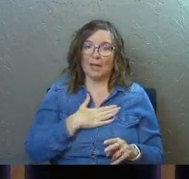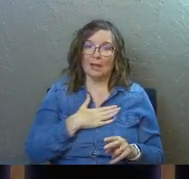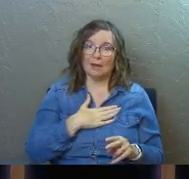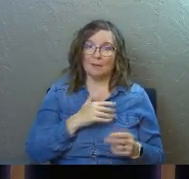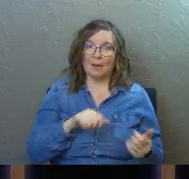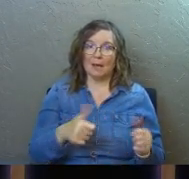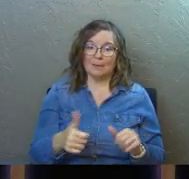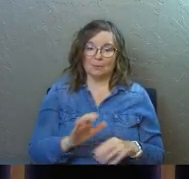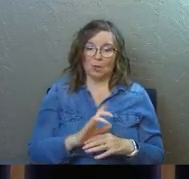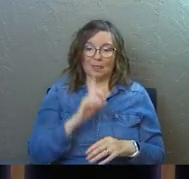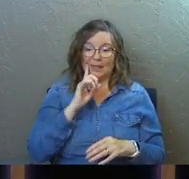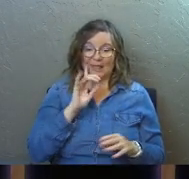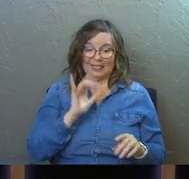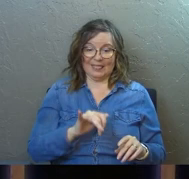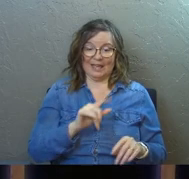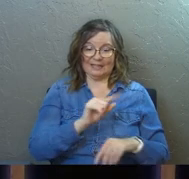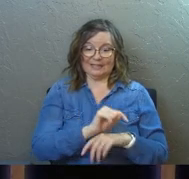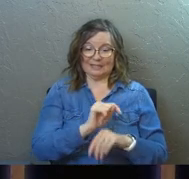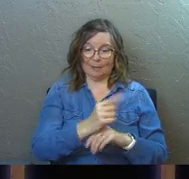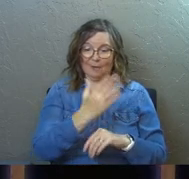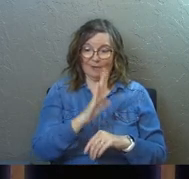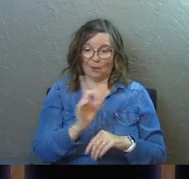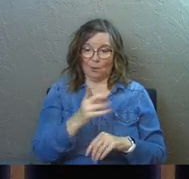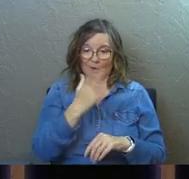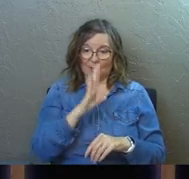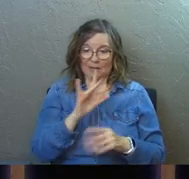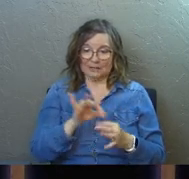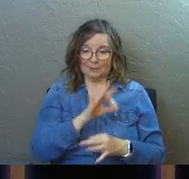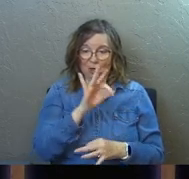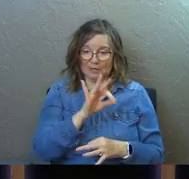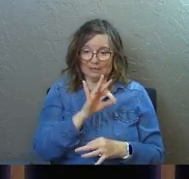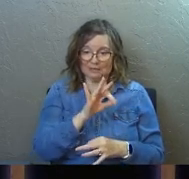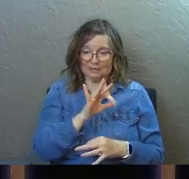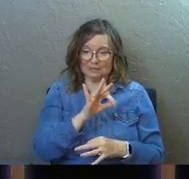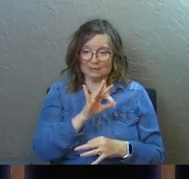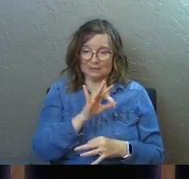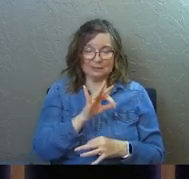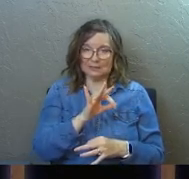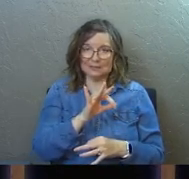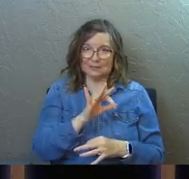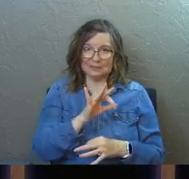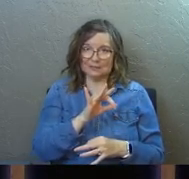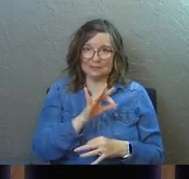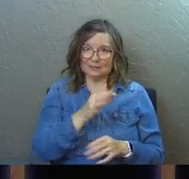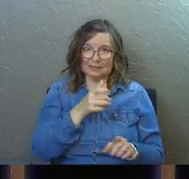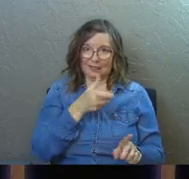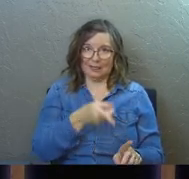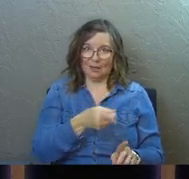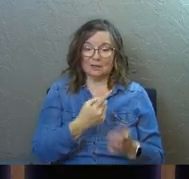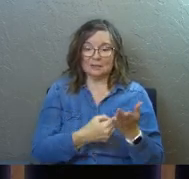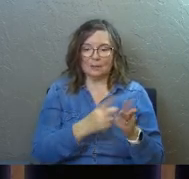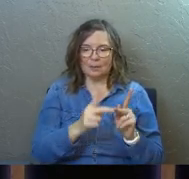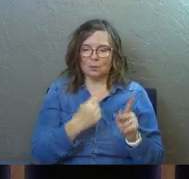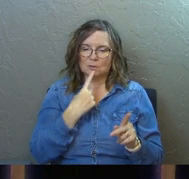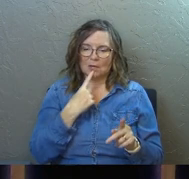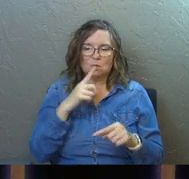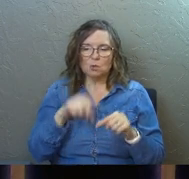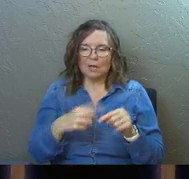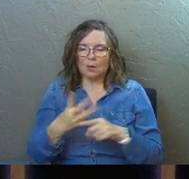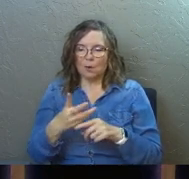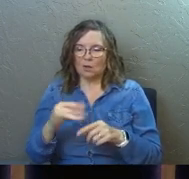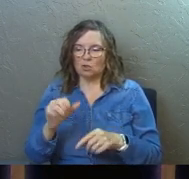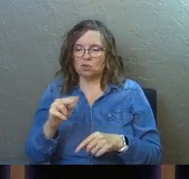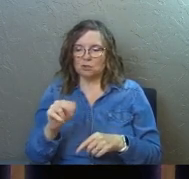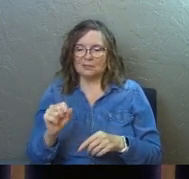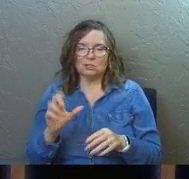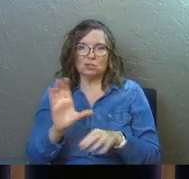little Baptist church, and they were thinking, that's the temple of God, where God's Spirit is. And they were wrong. Sometimes people would say, you can't wear